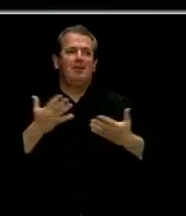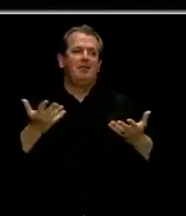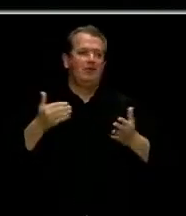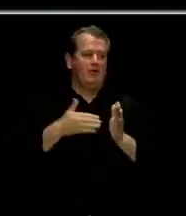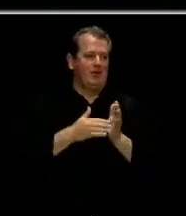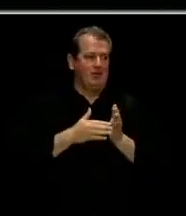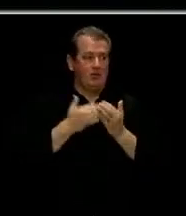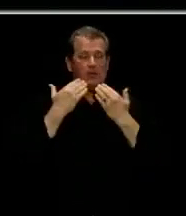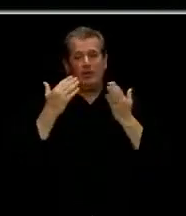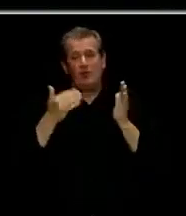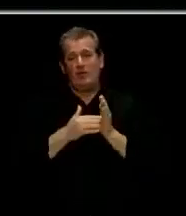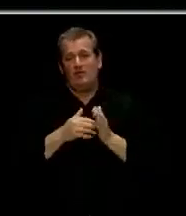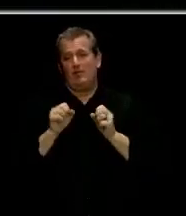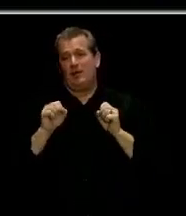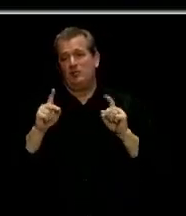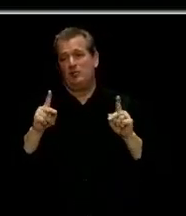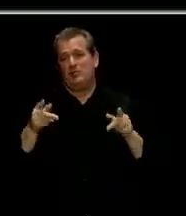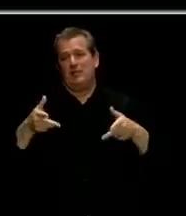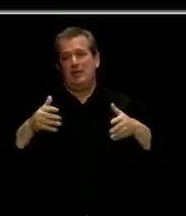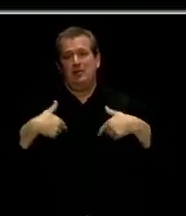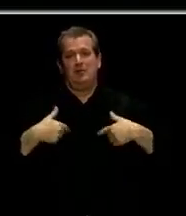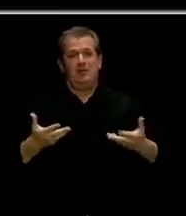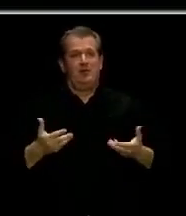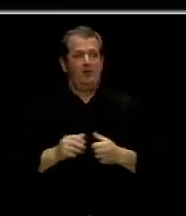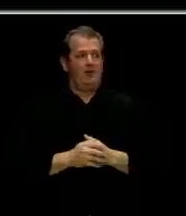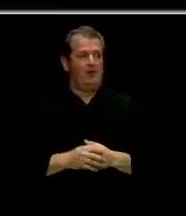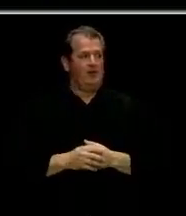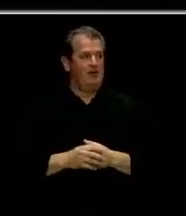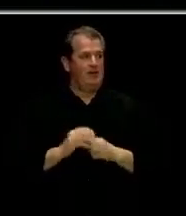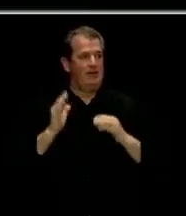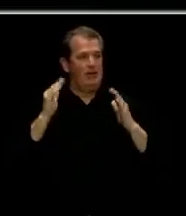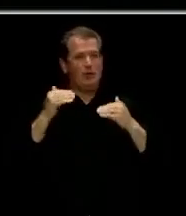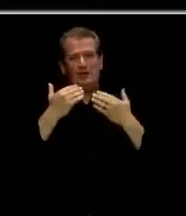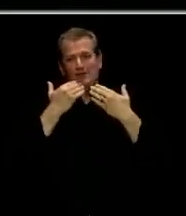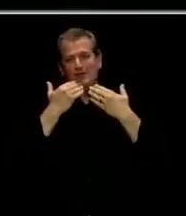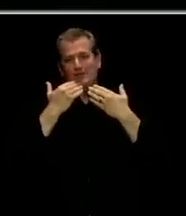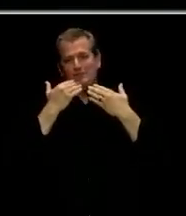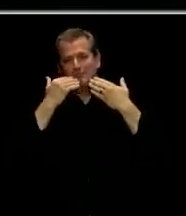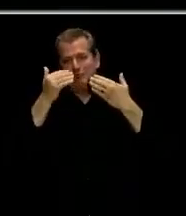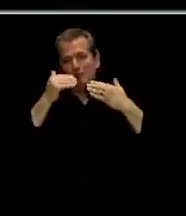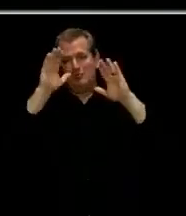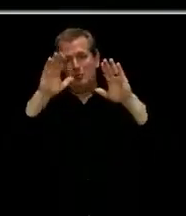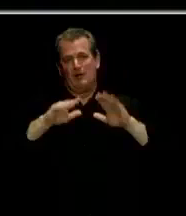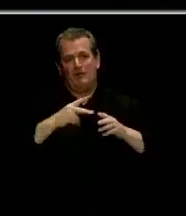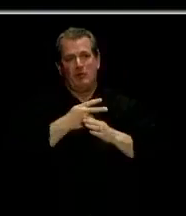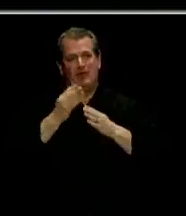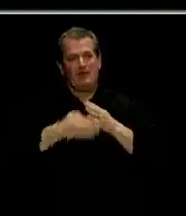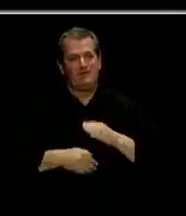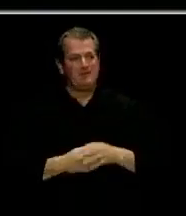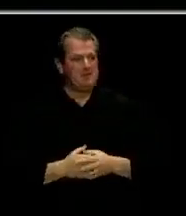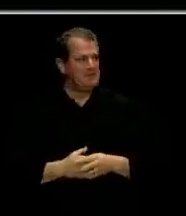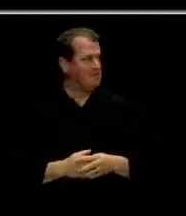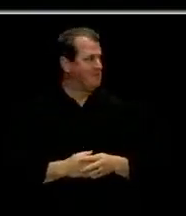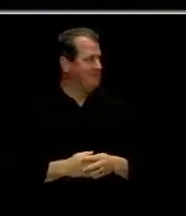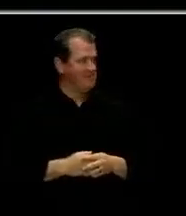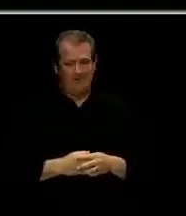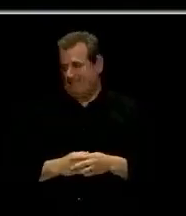again, I want to thank everybody for the opportunity, and hope you all have a fun weekend.